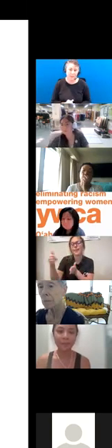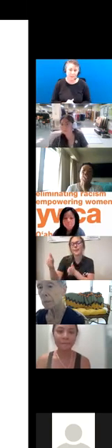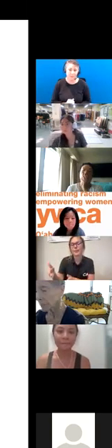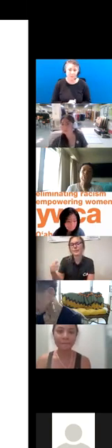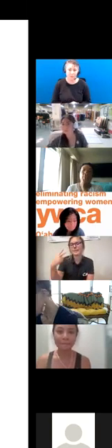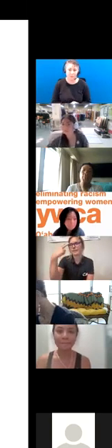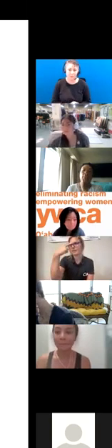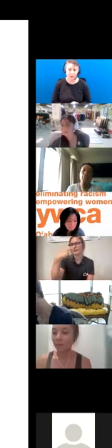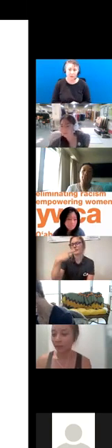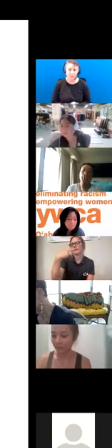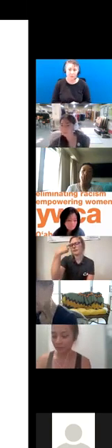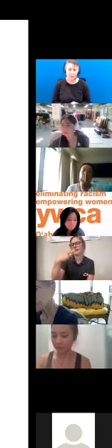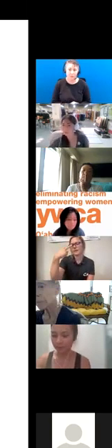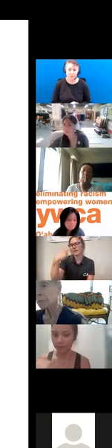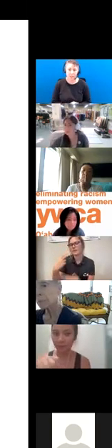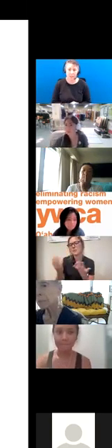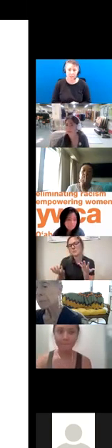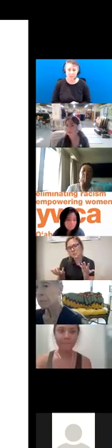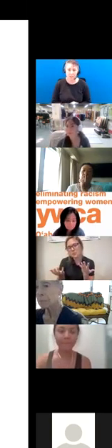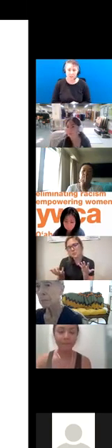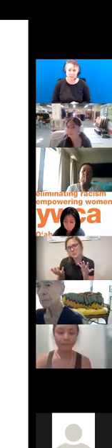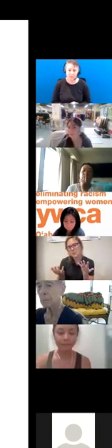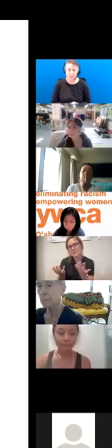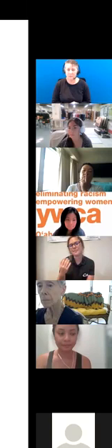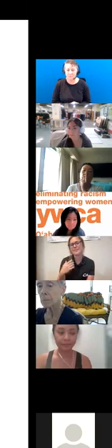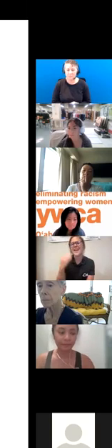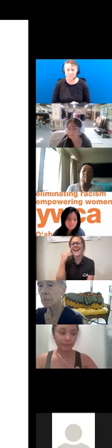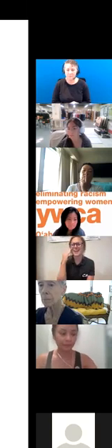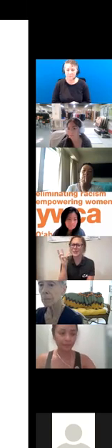Sometimes that is helpful for the person. They can see that.